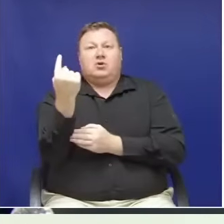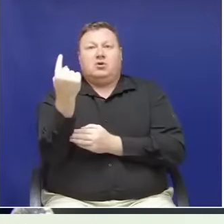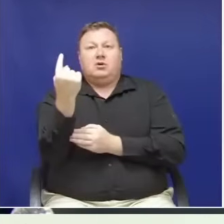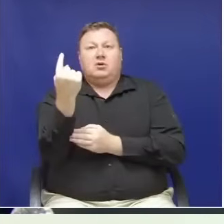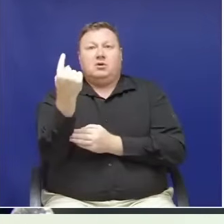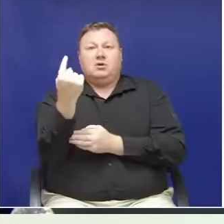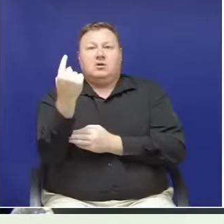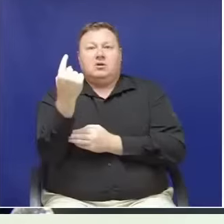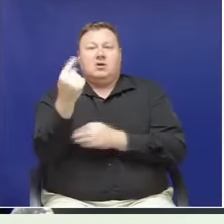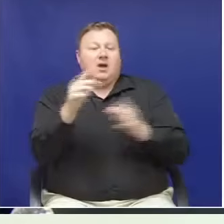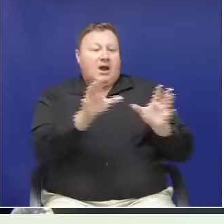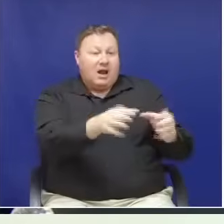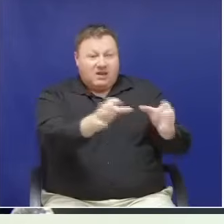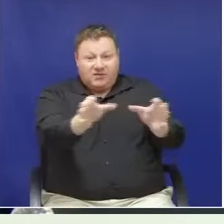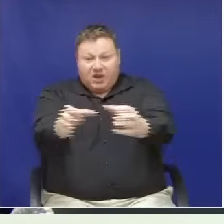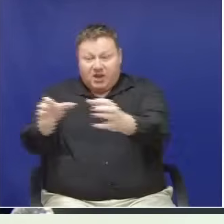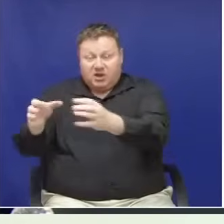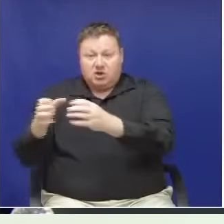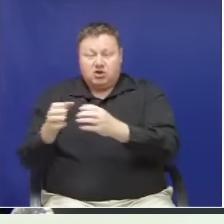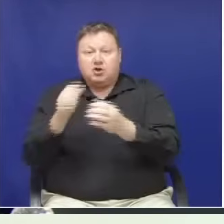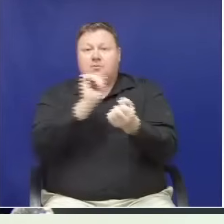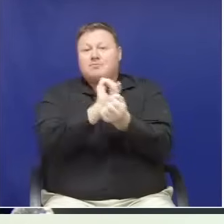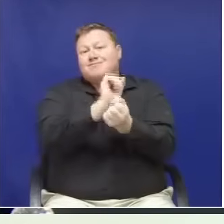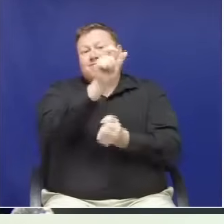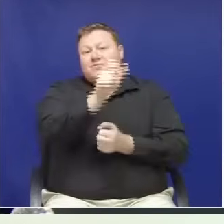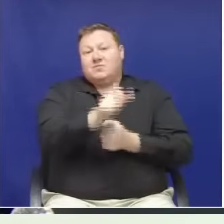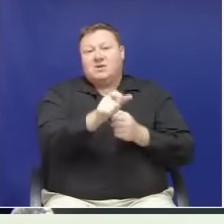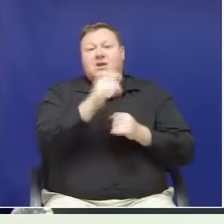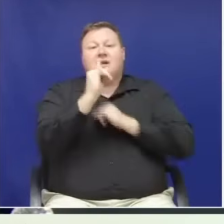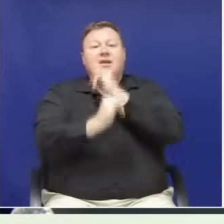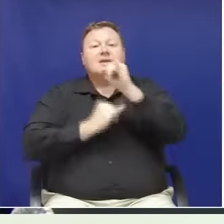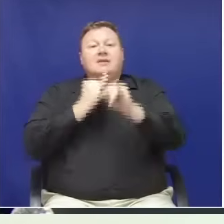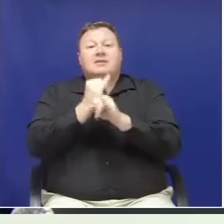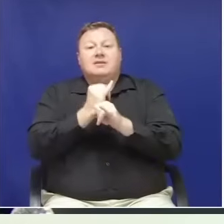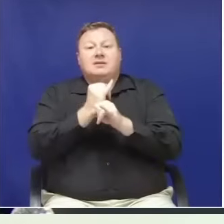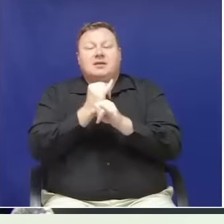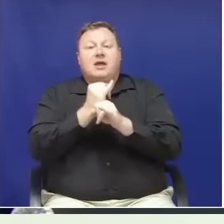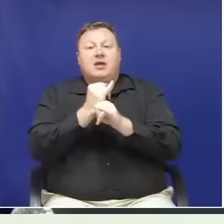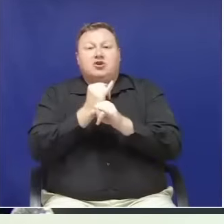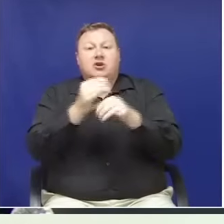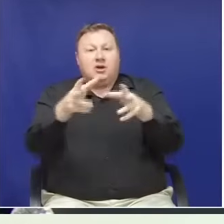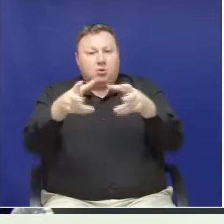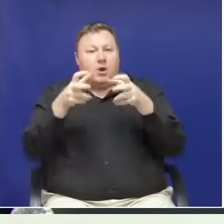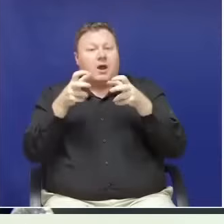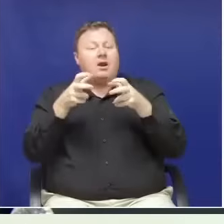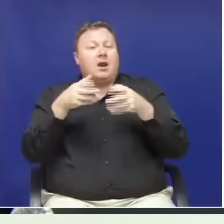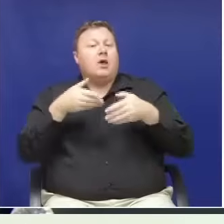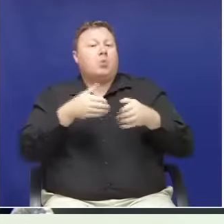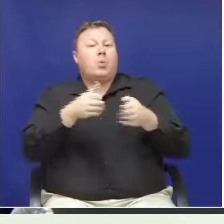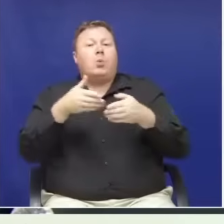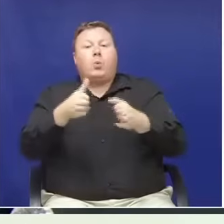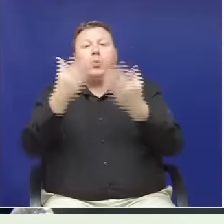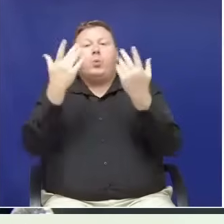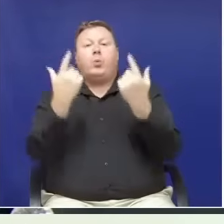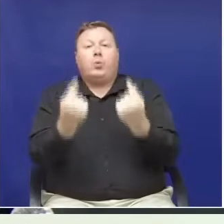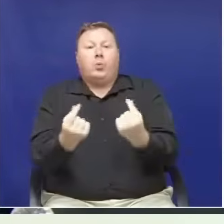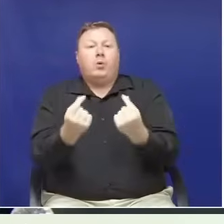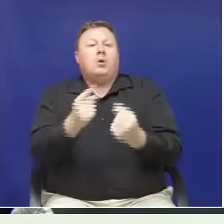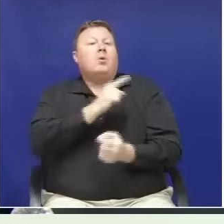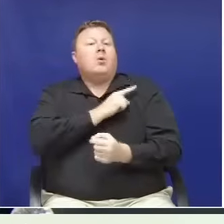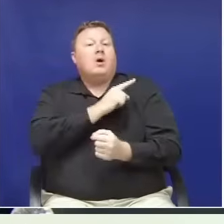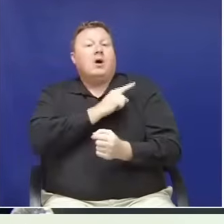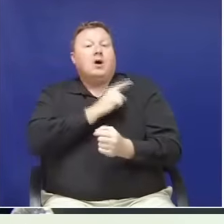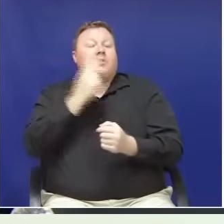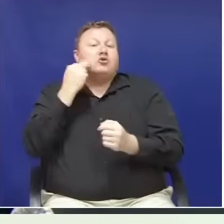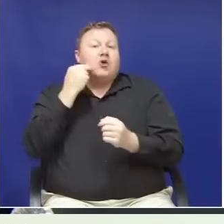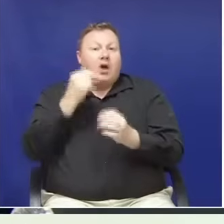of inmates is an internationally recognised practice which is utilised for ensuring the